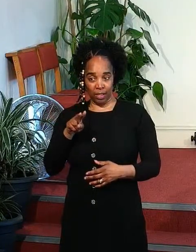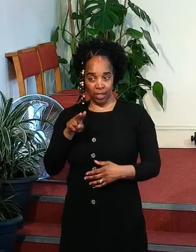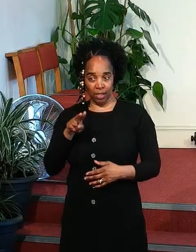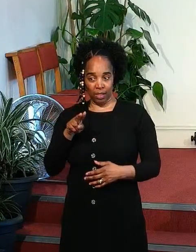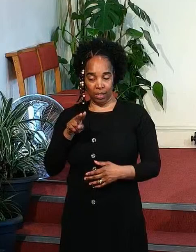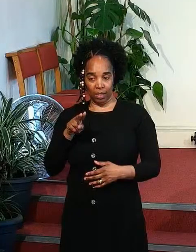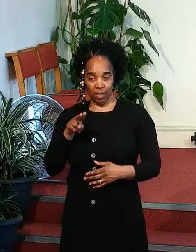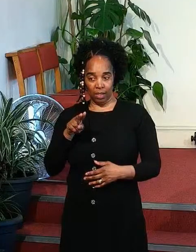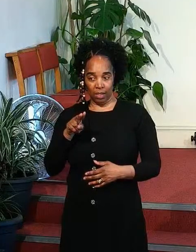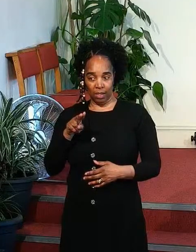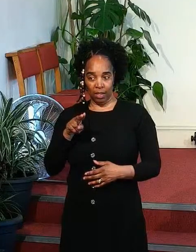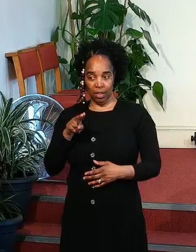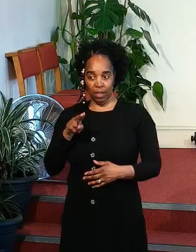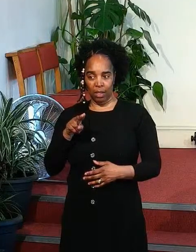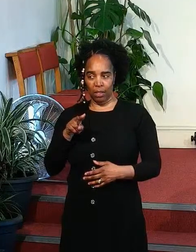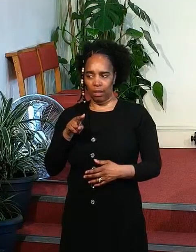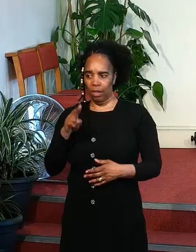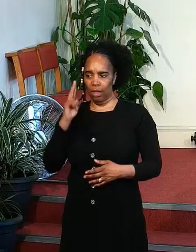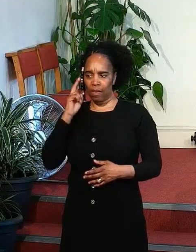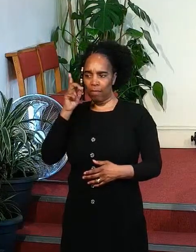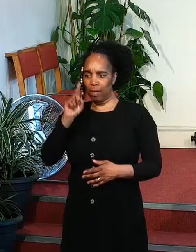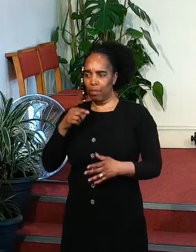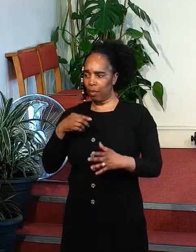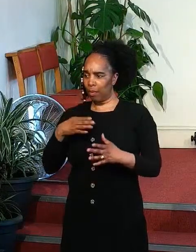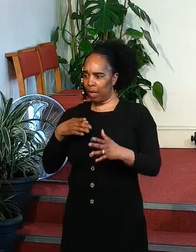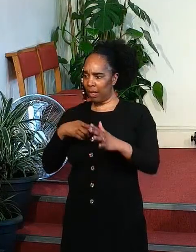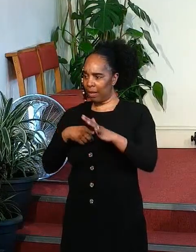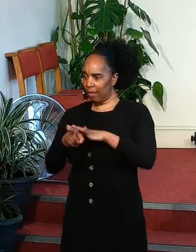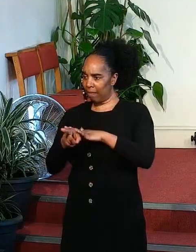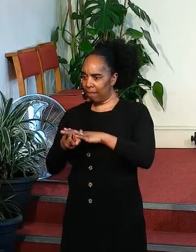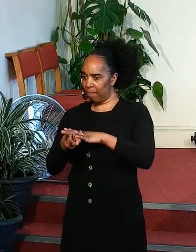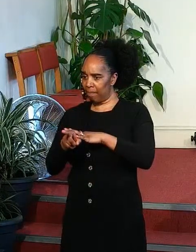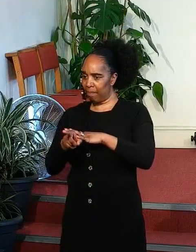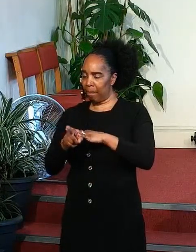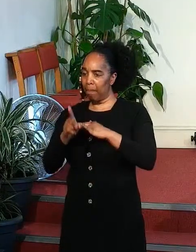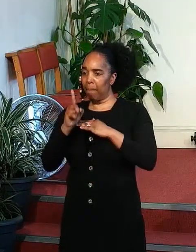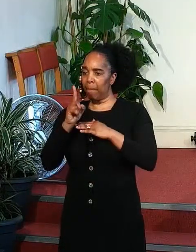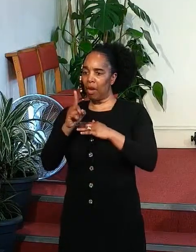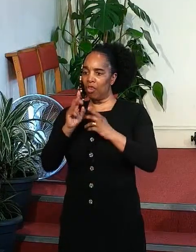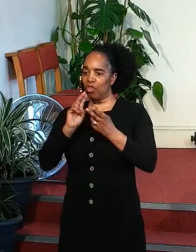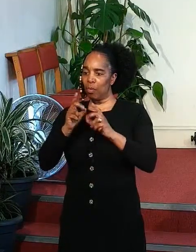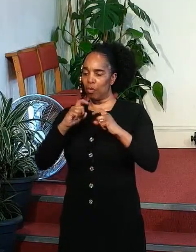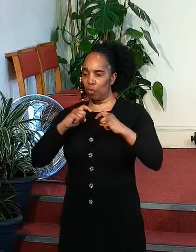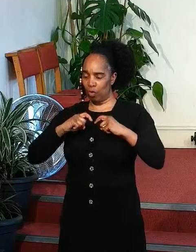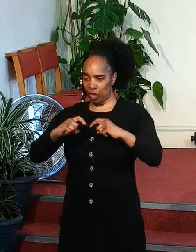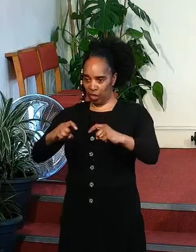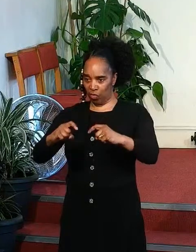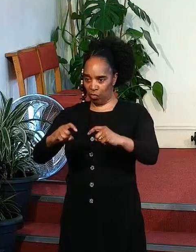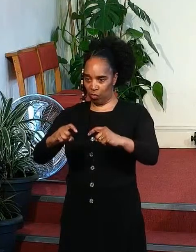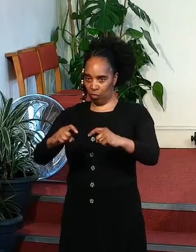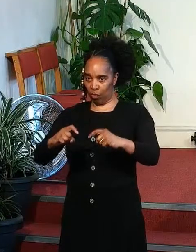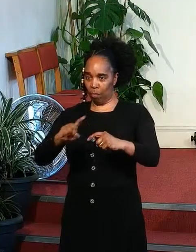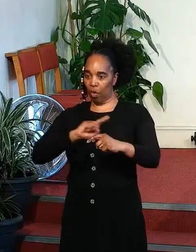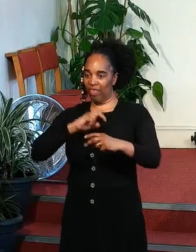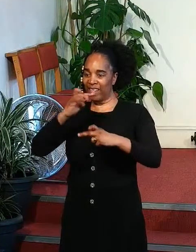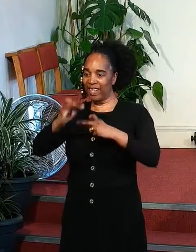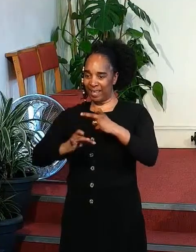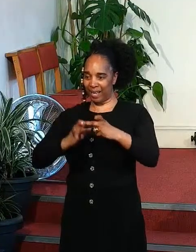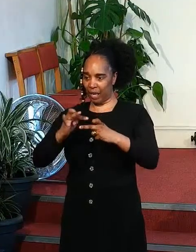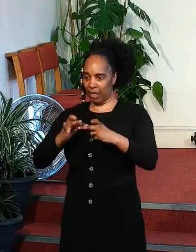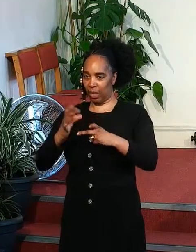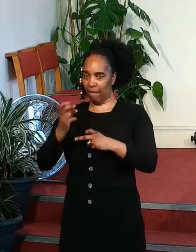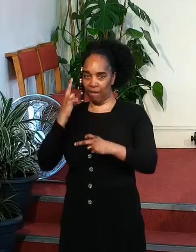deaf people have actually left, but they have continued. They're online. How wonderful that they can